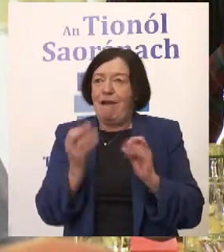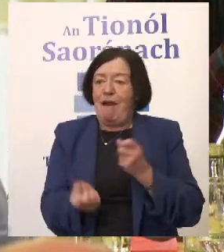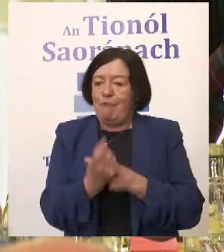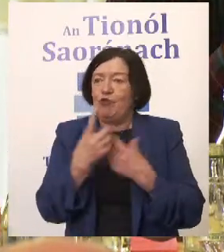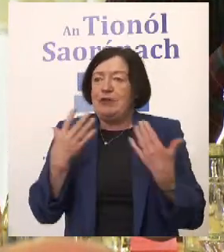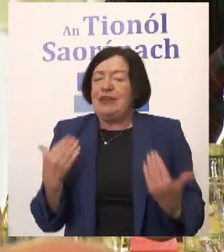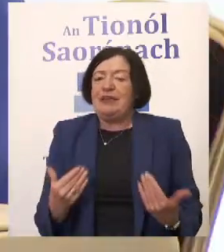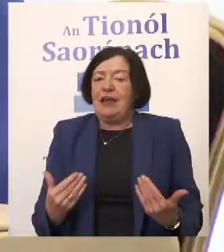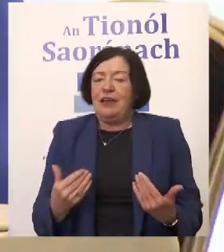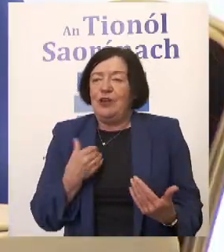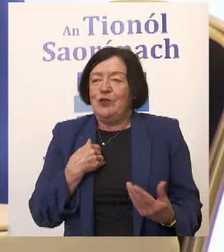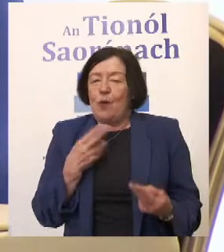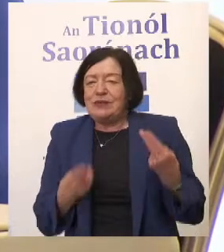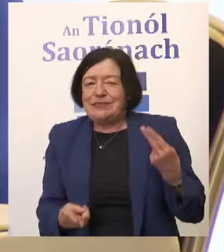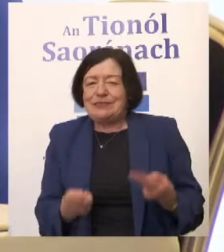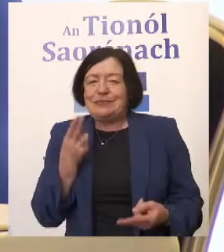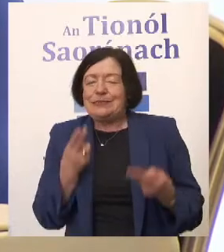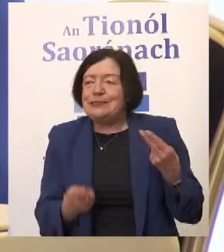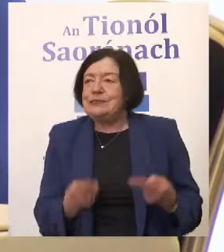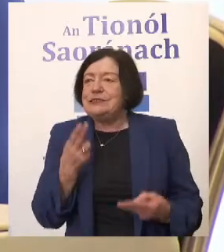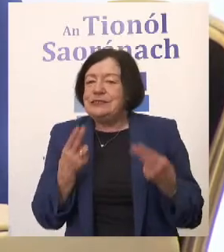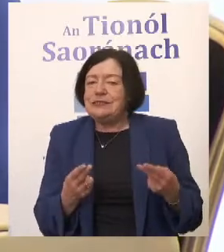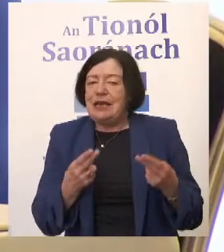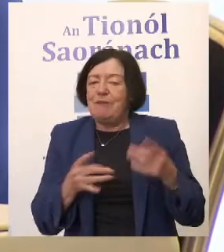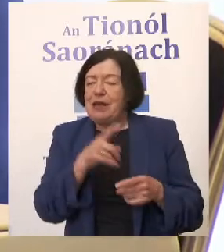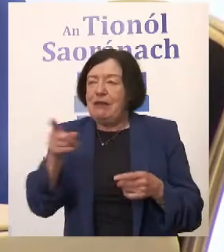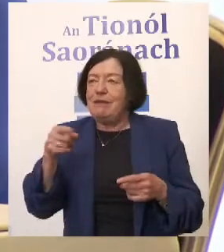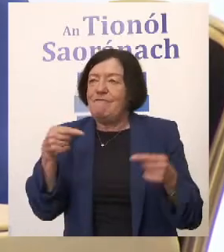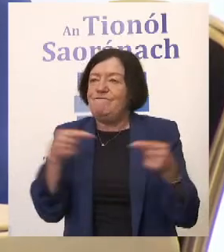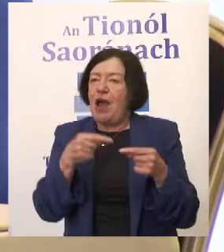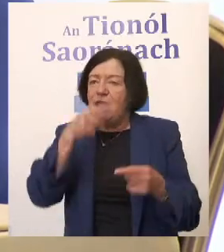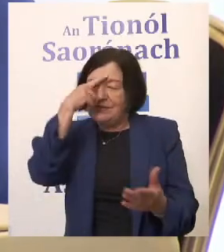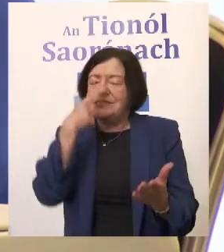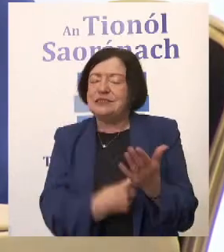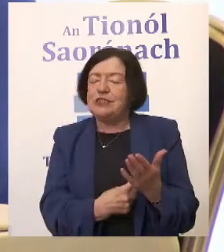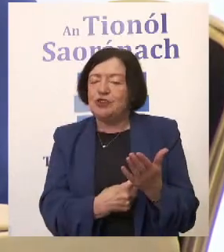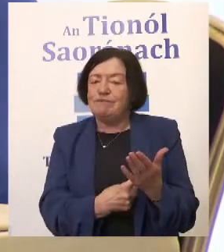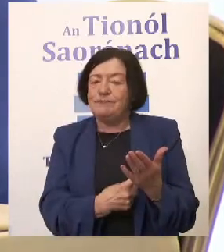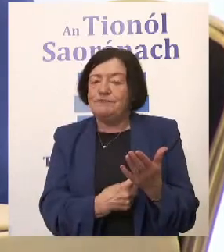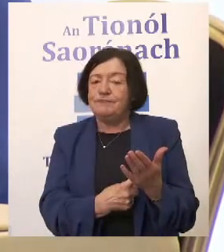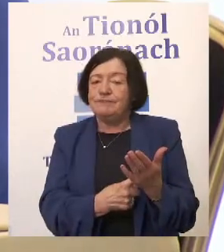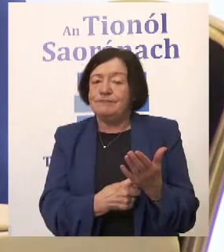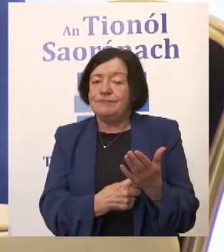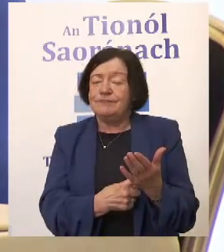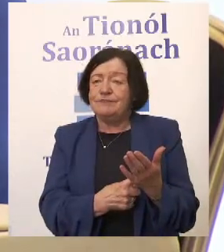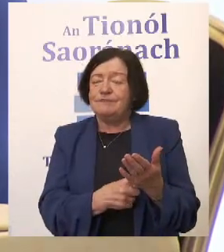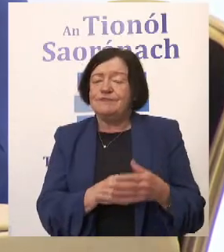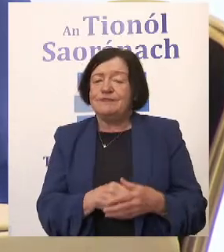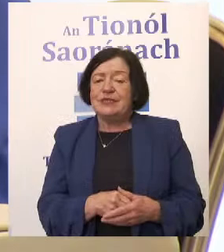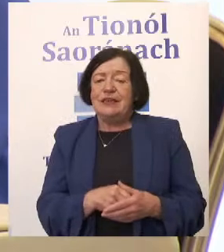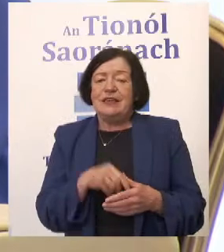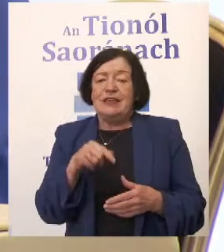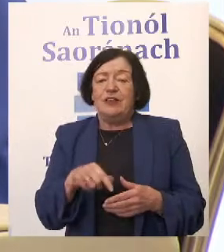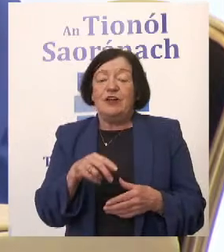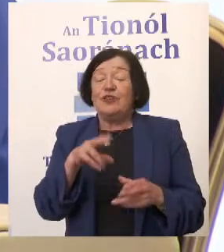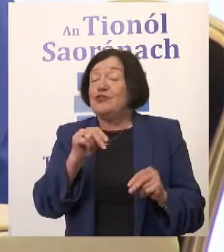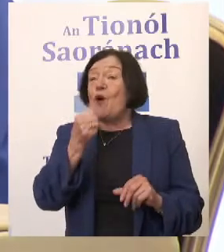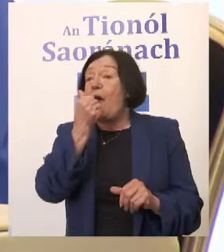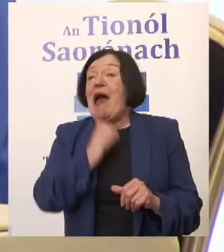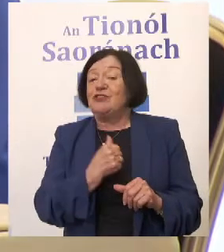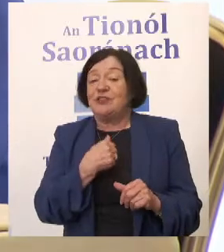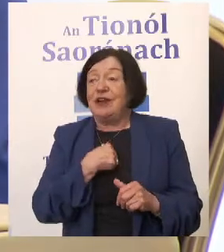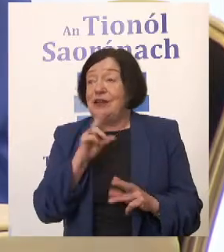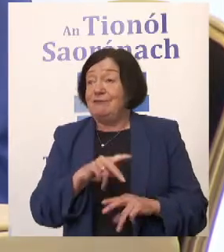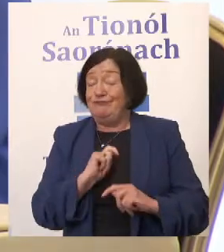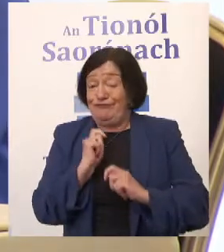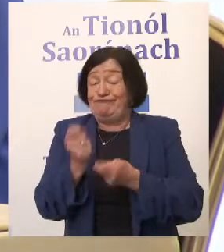to actually assess this and make those kinds of decisions. So there aren't answers that I can